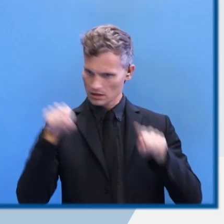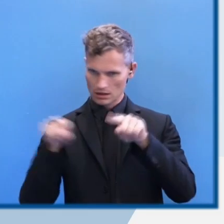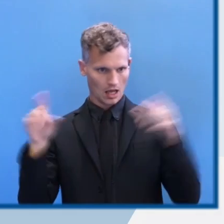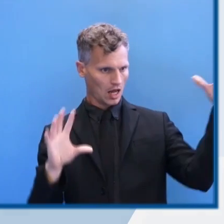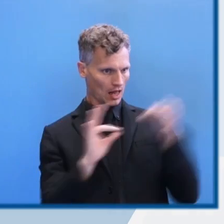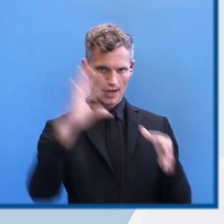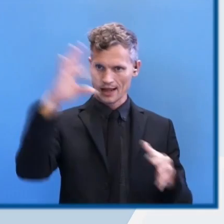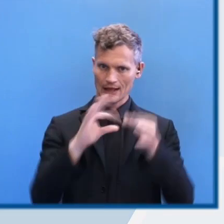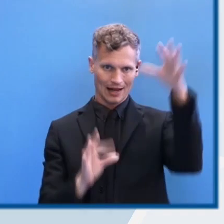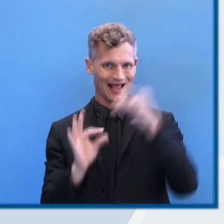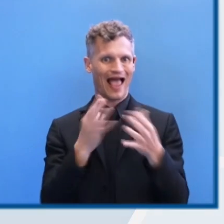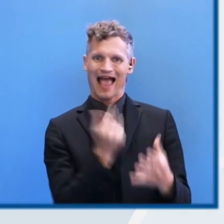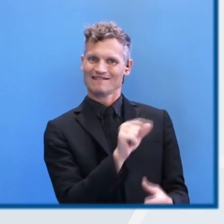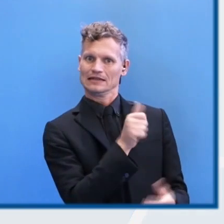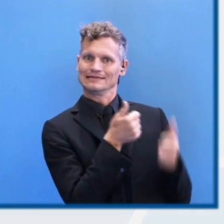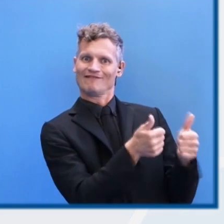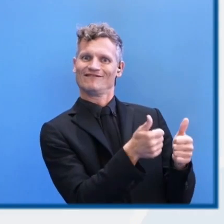connections. And